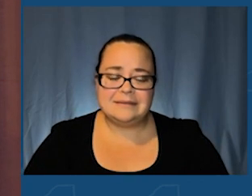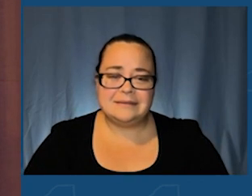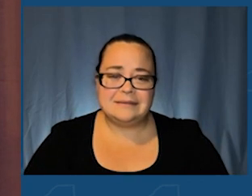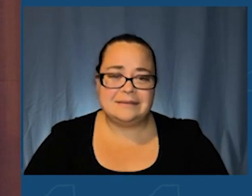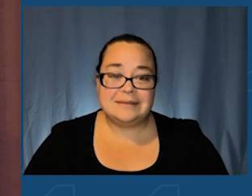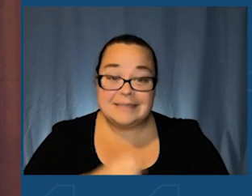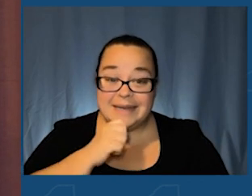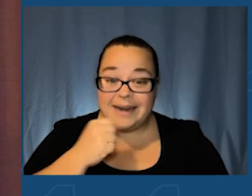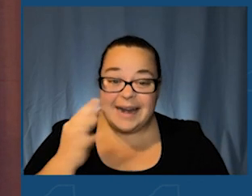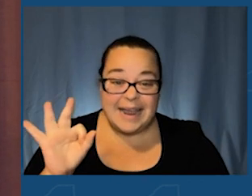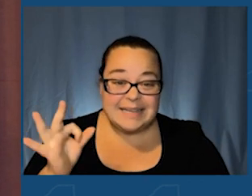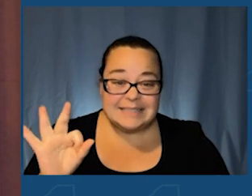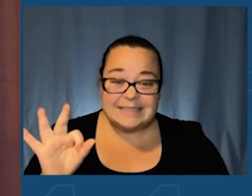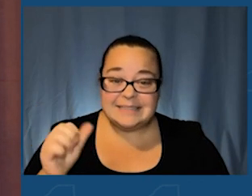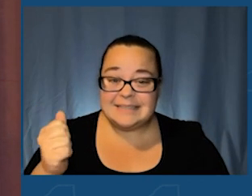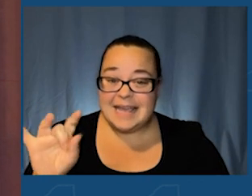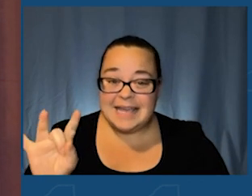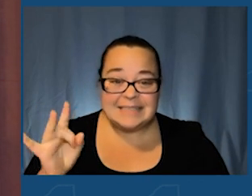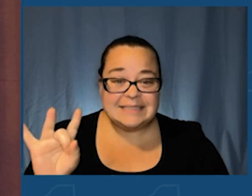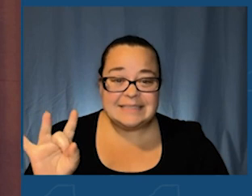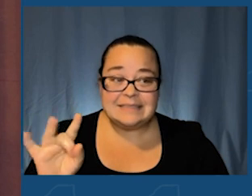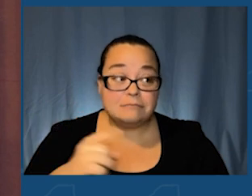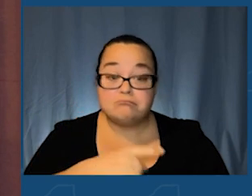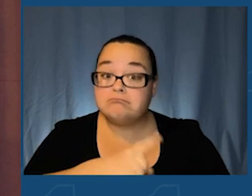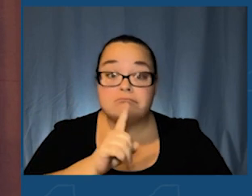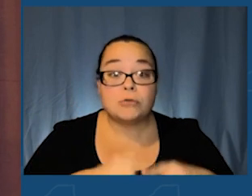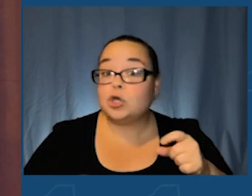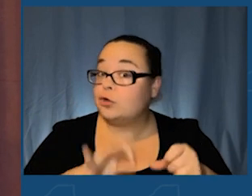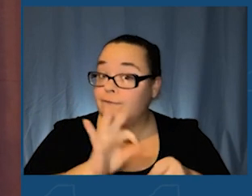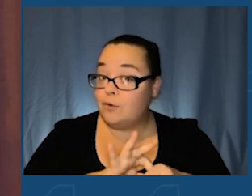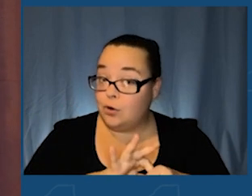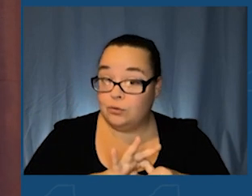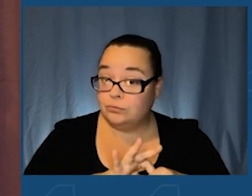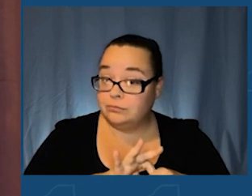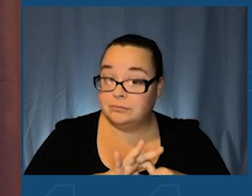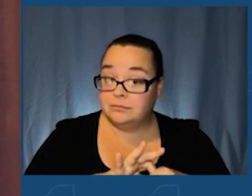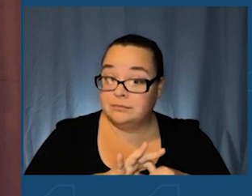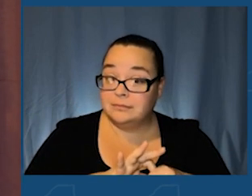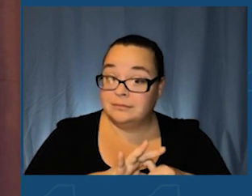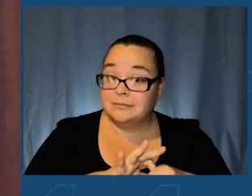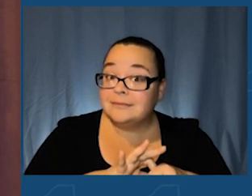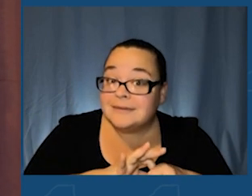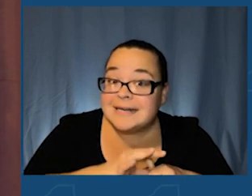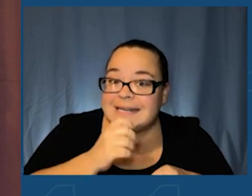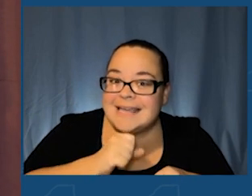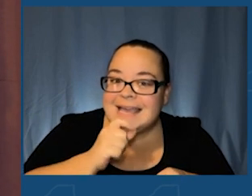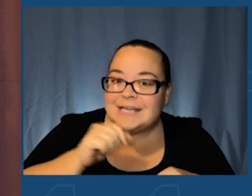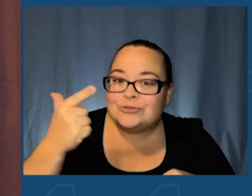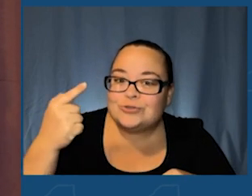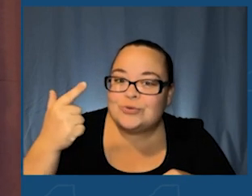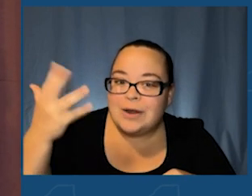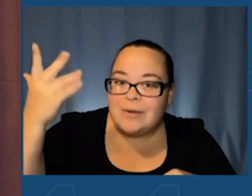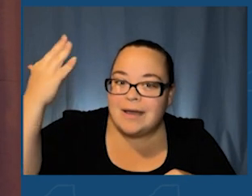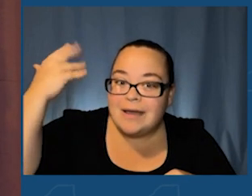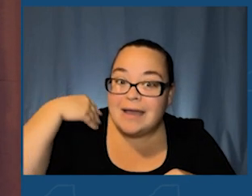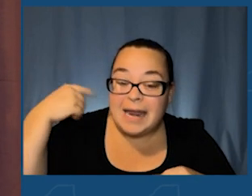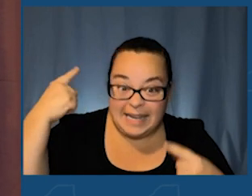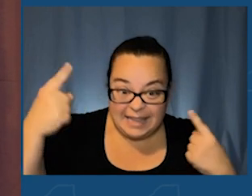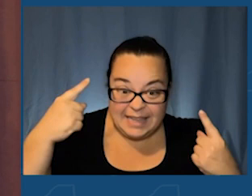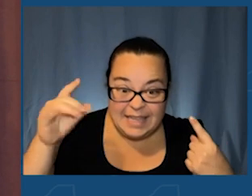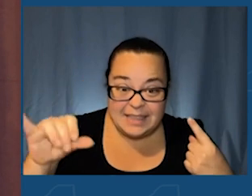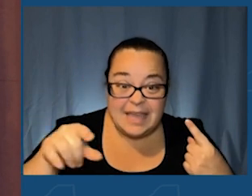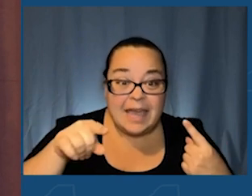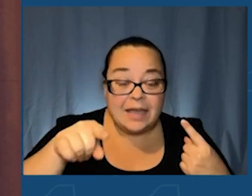19, 18. They couldn't vote because the voting age was 21. Think about that. You can go